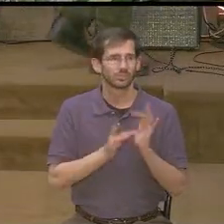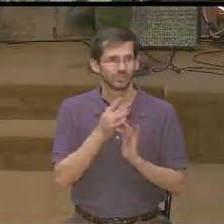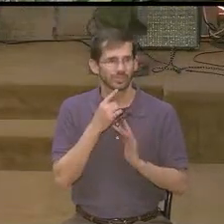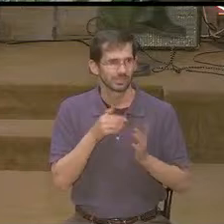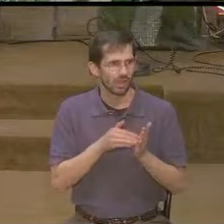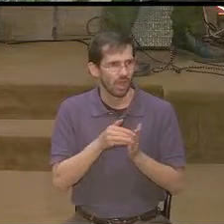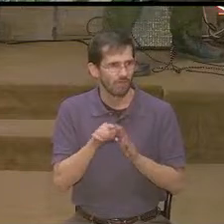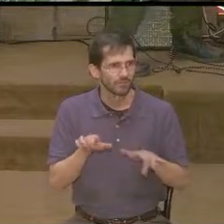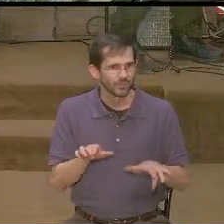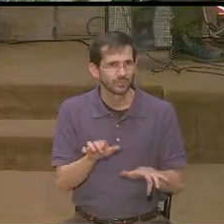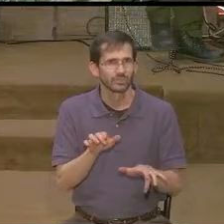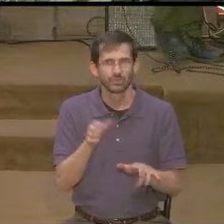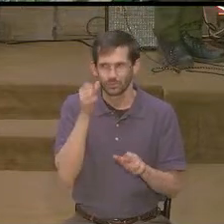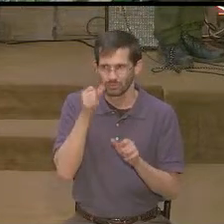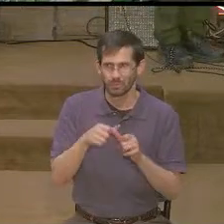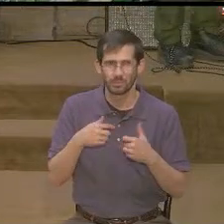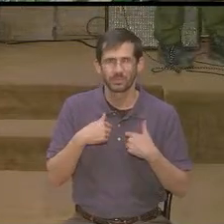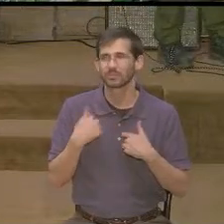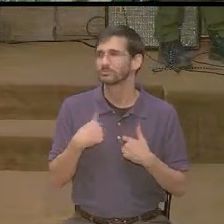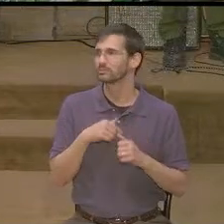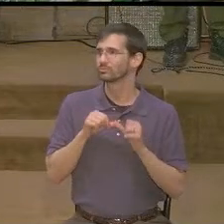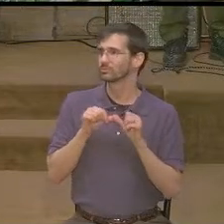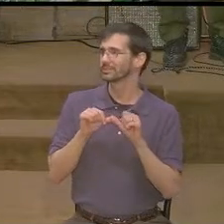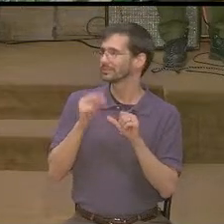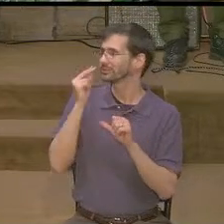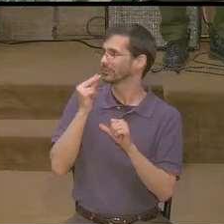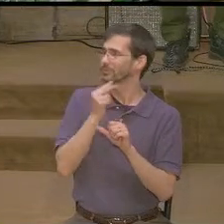we're to continue to do communion until he comes. Amen?